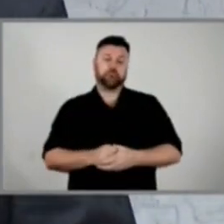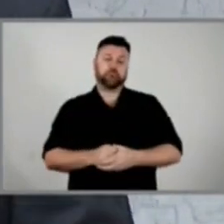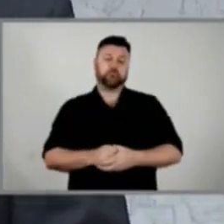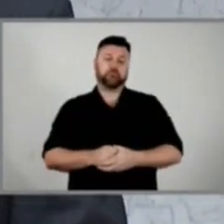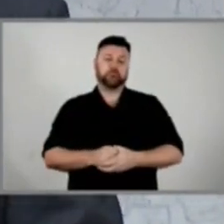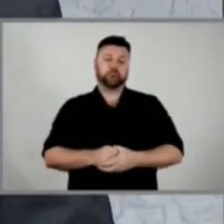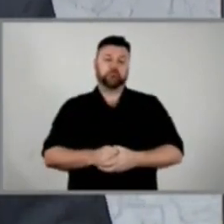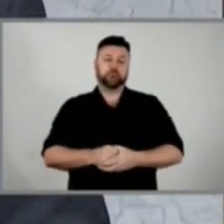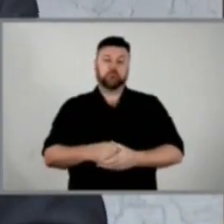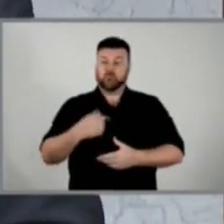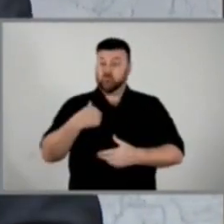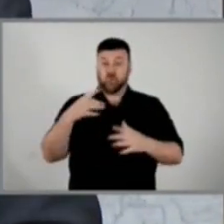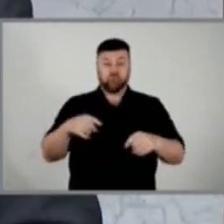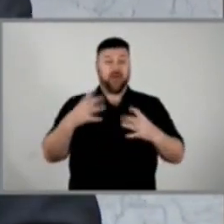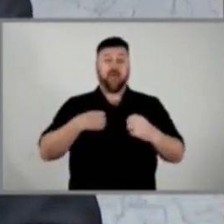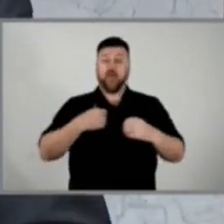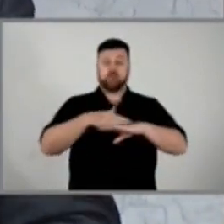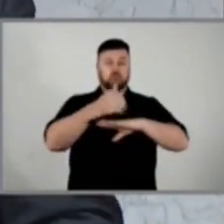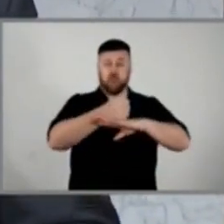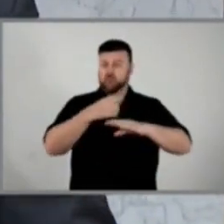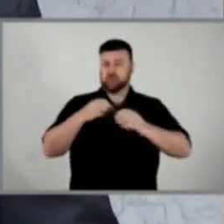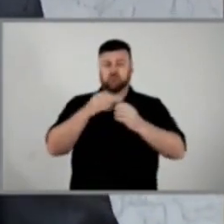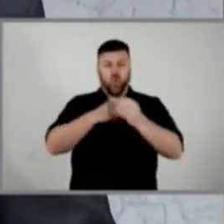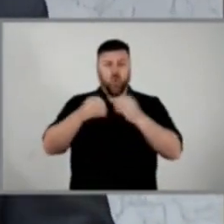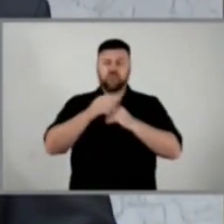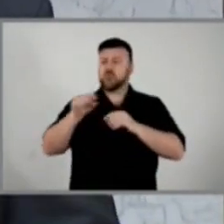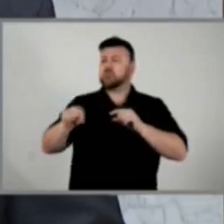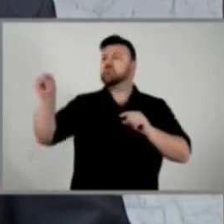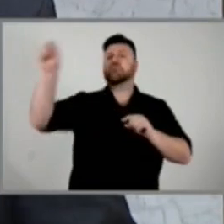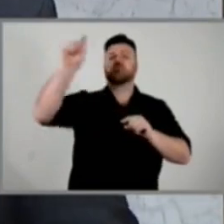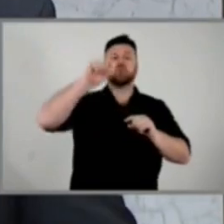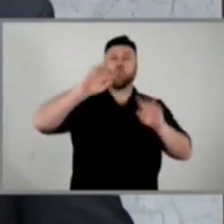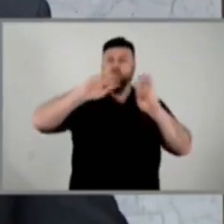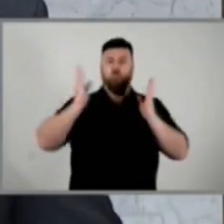world to facilitate that. So it's good to see